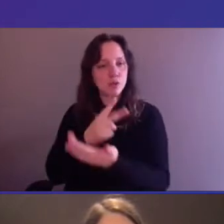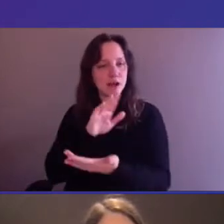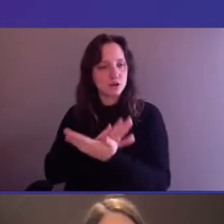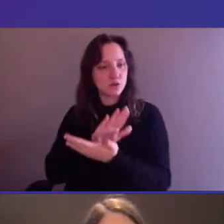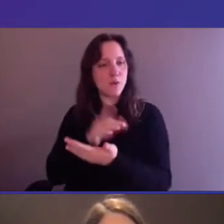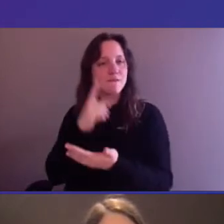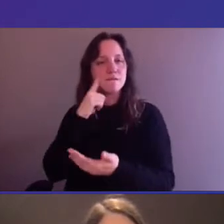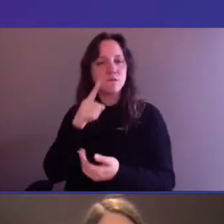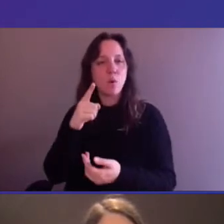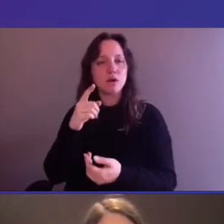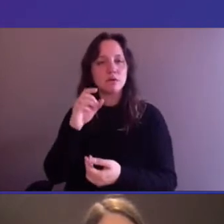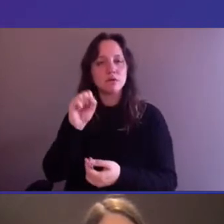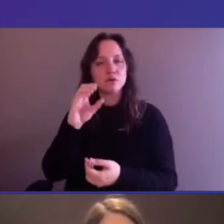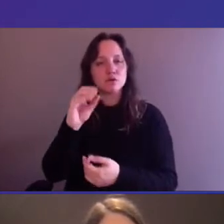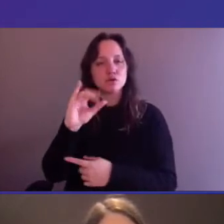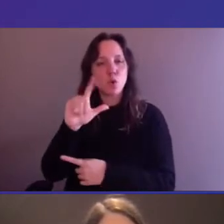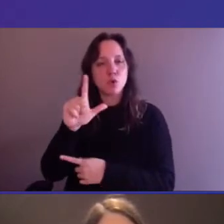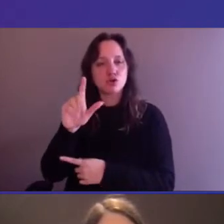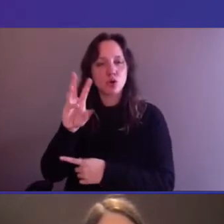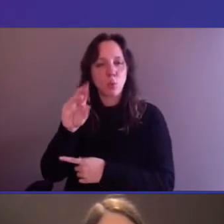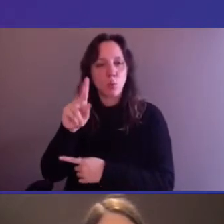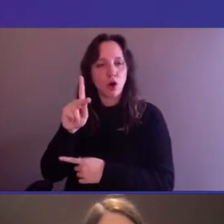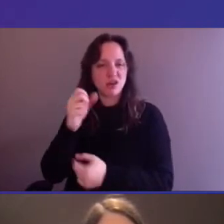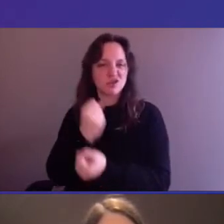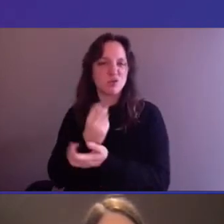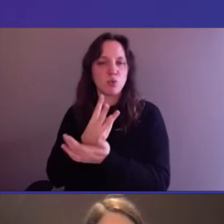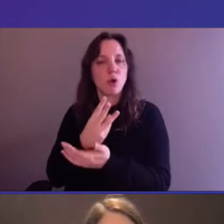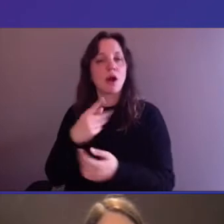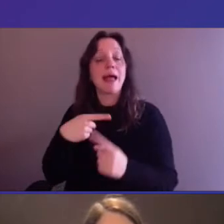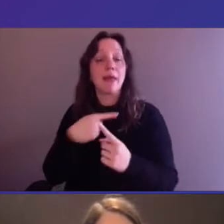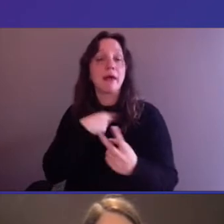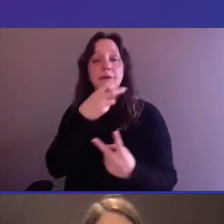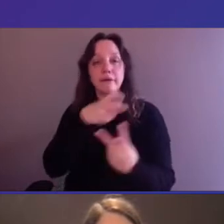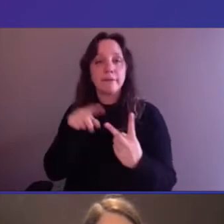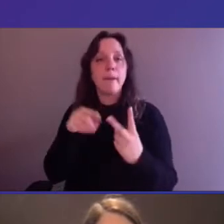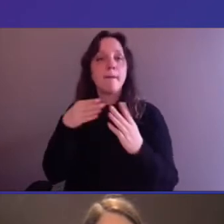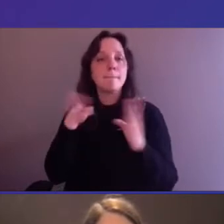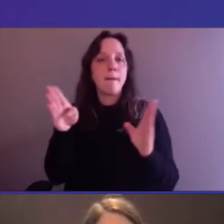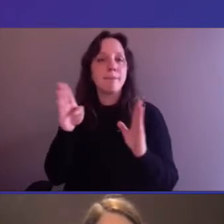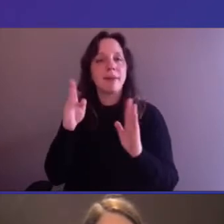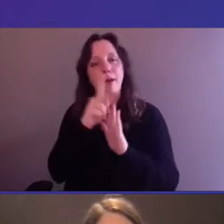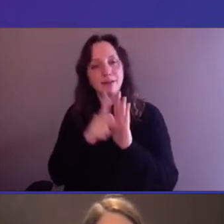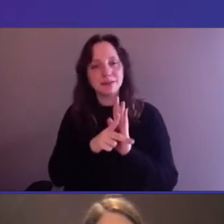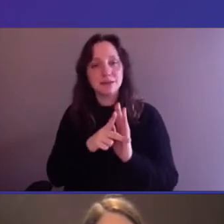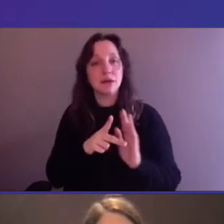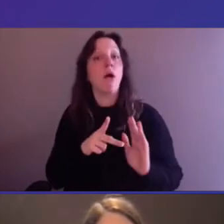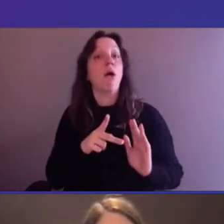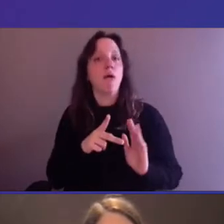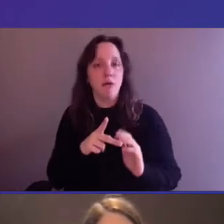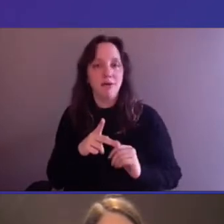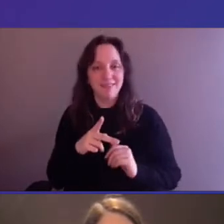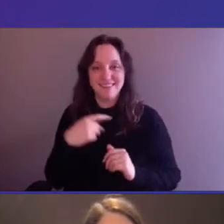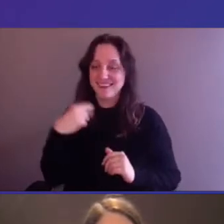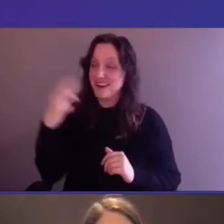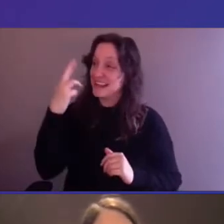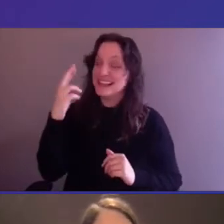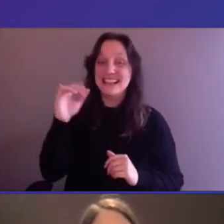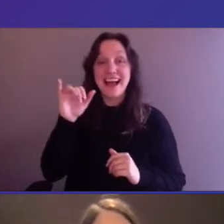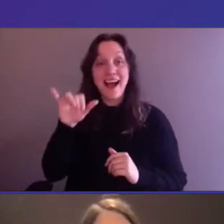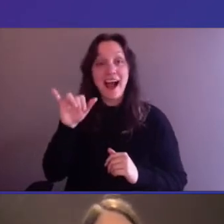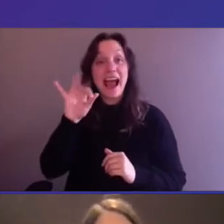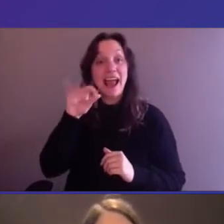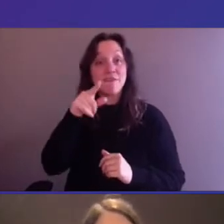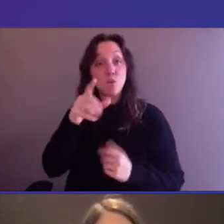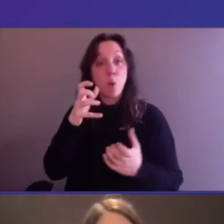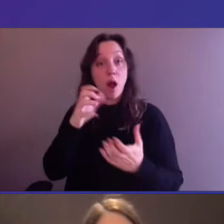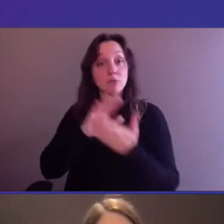social work and then for public policy. And what I realized when I got into advocacy was that there's a very different language you need to be able to speak